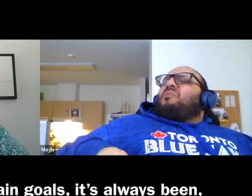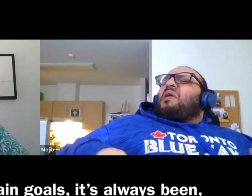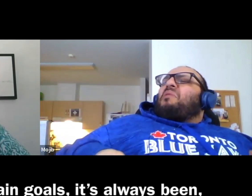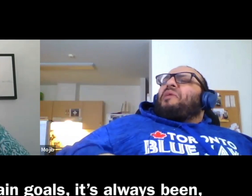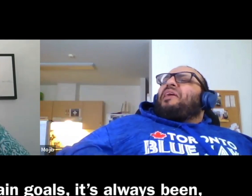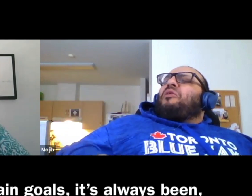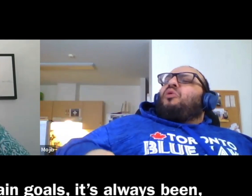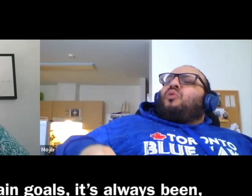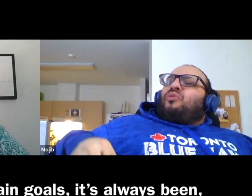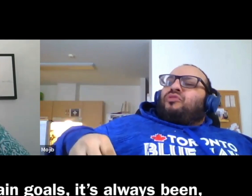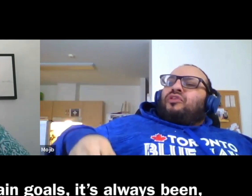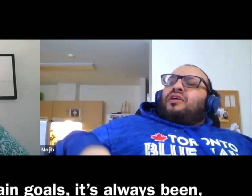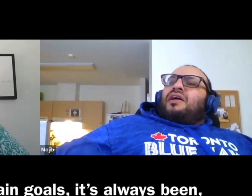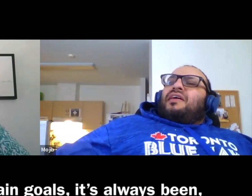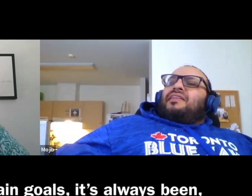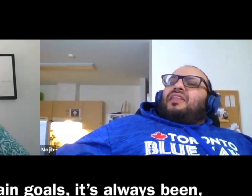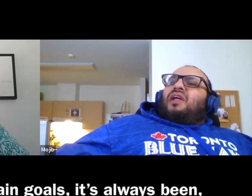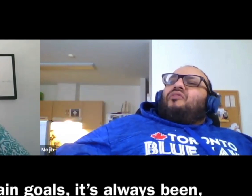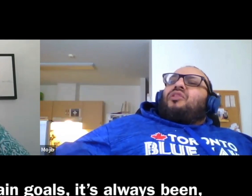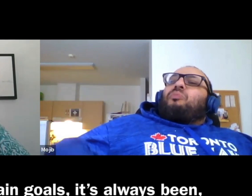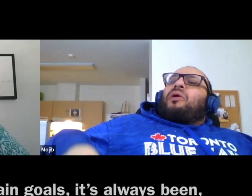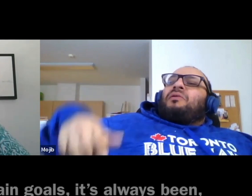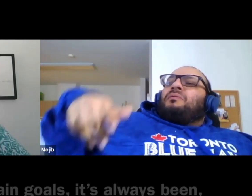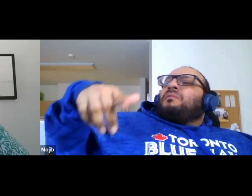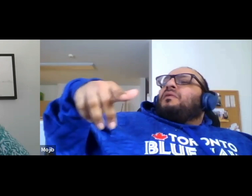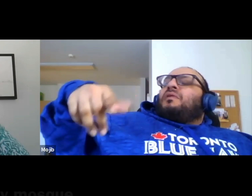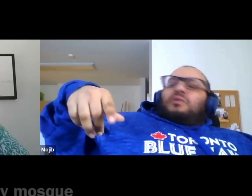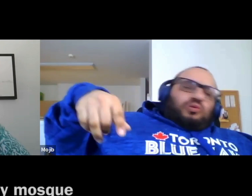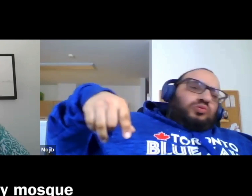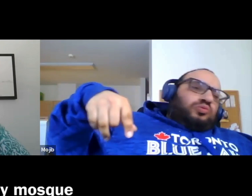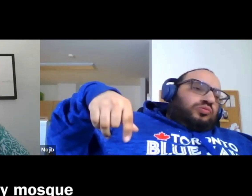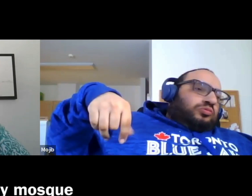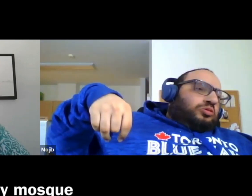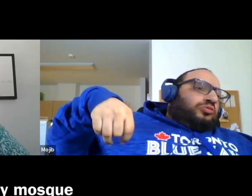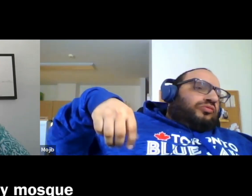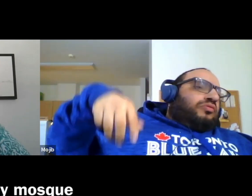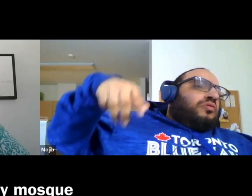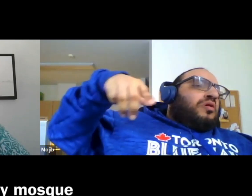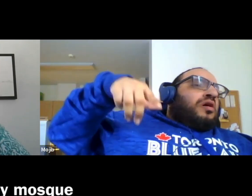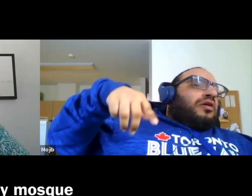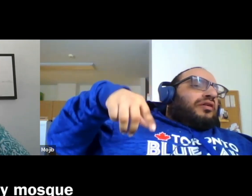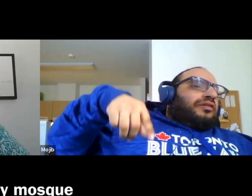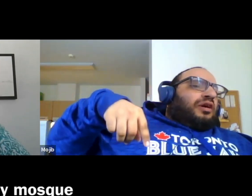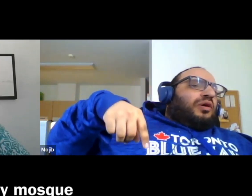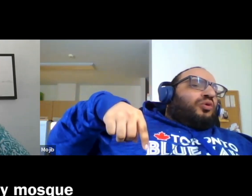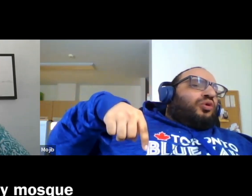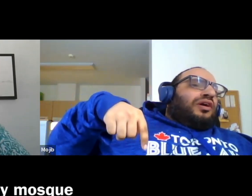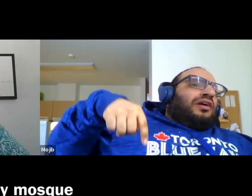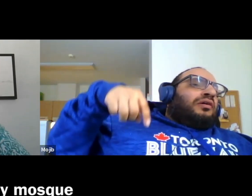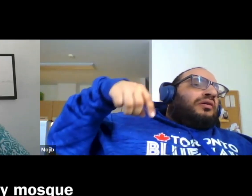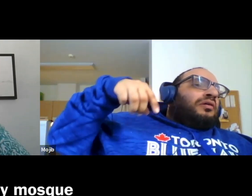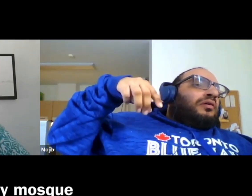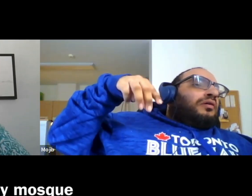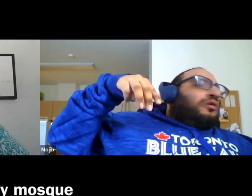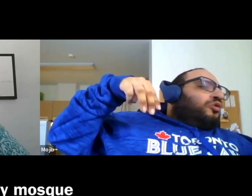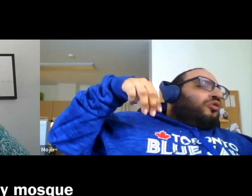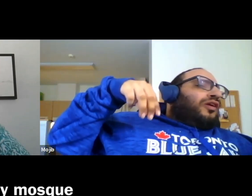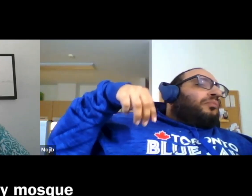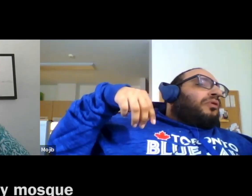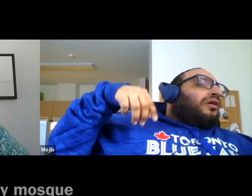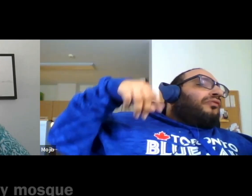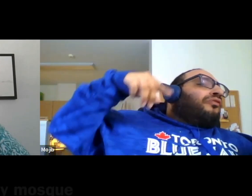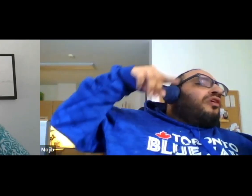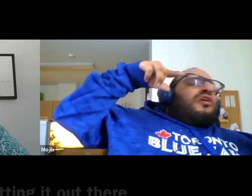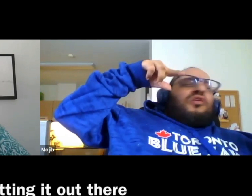one of my main goals. It's always been to start going to